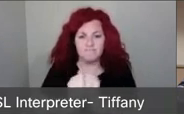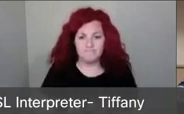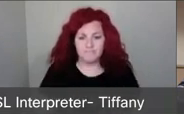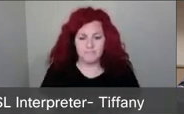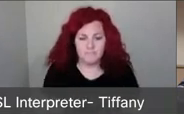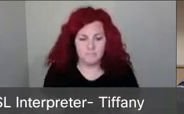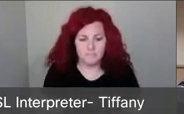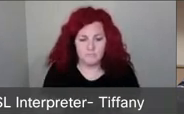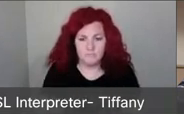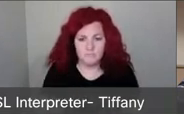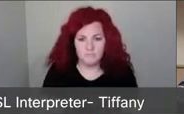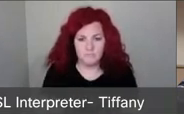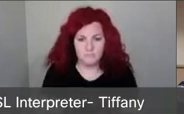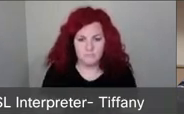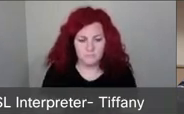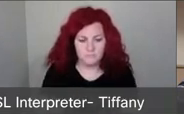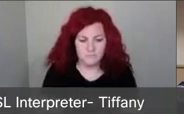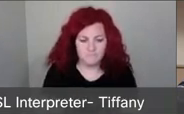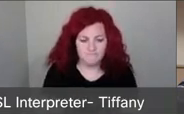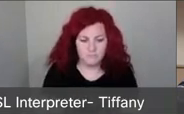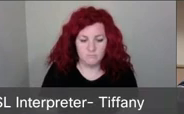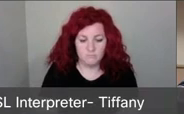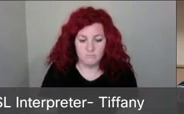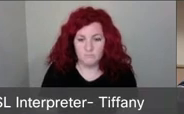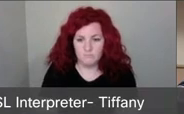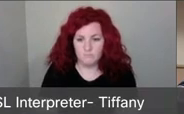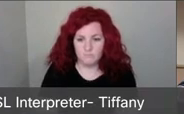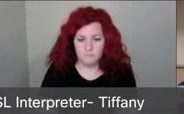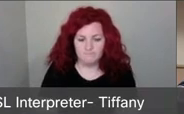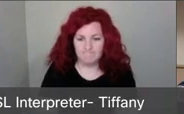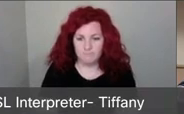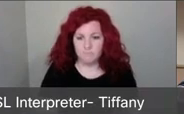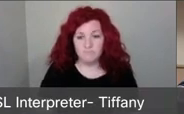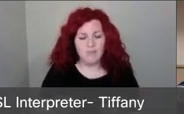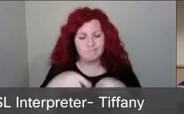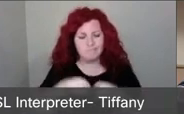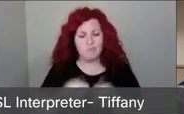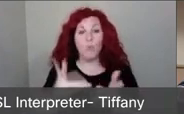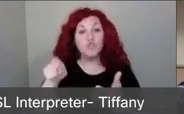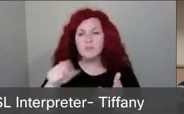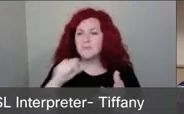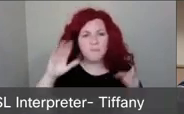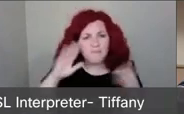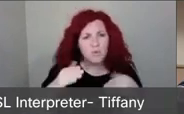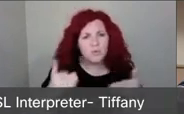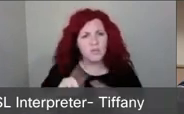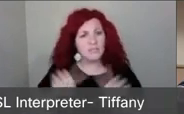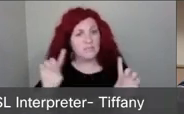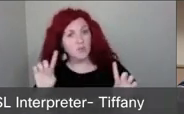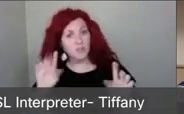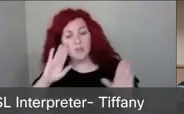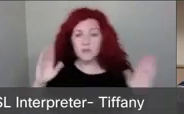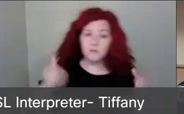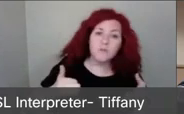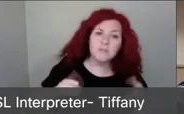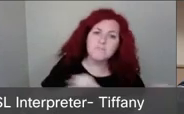rate and in line with what it should be. As we should not be focusing on where we are different, we should be focusing on